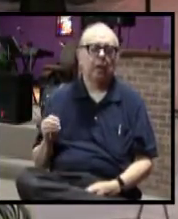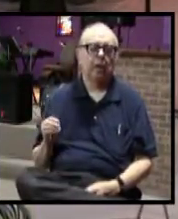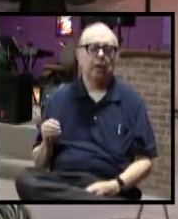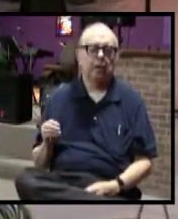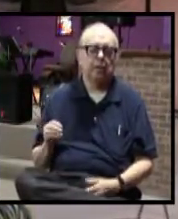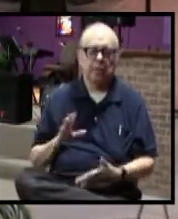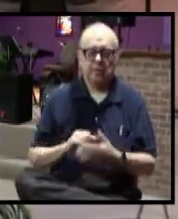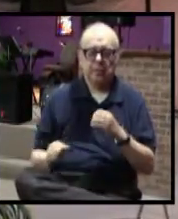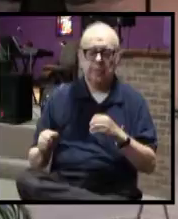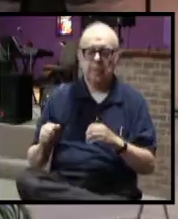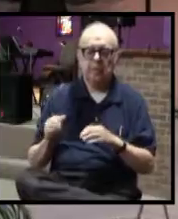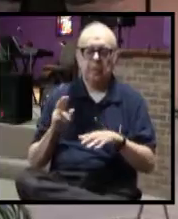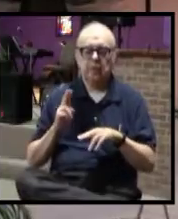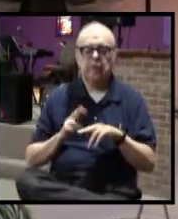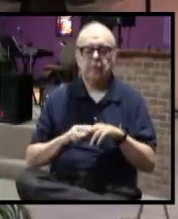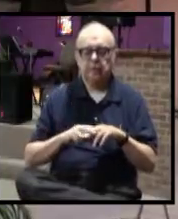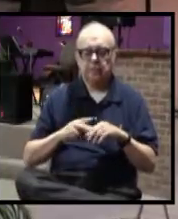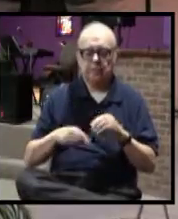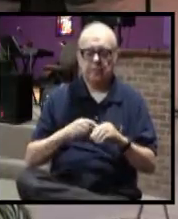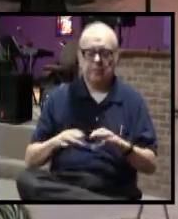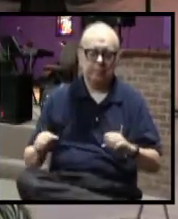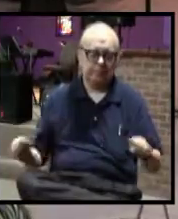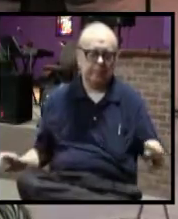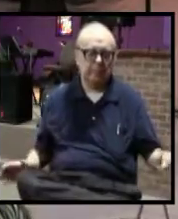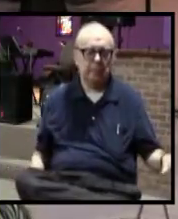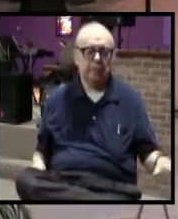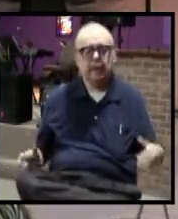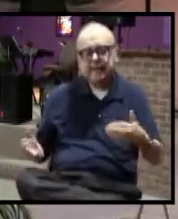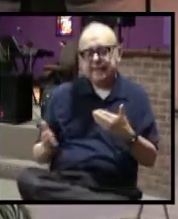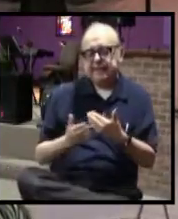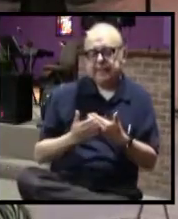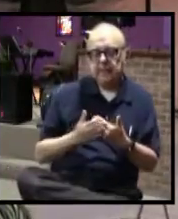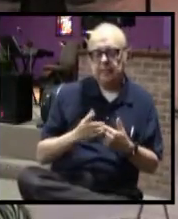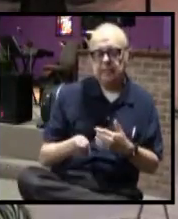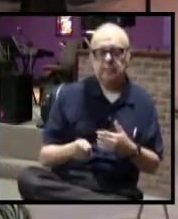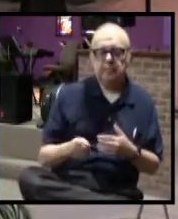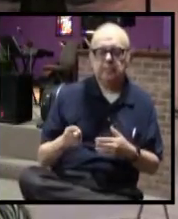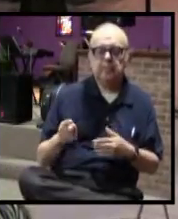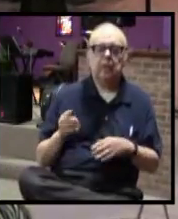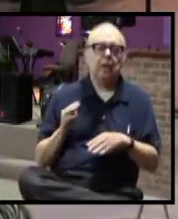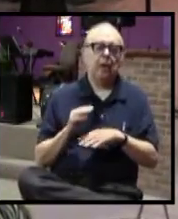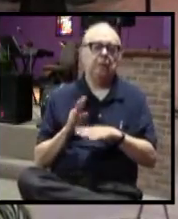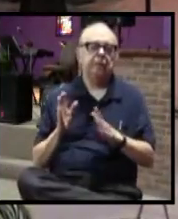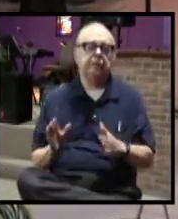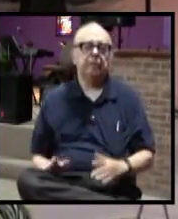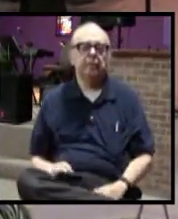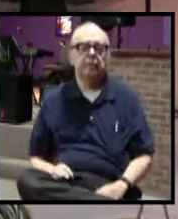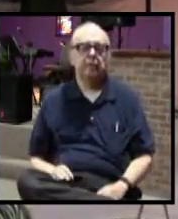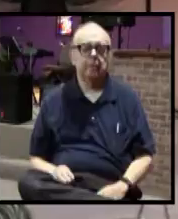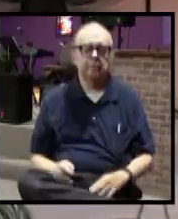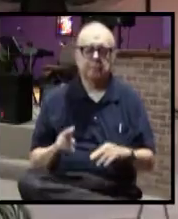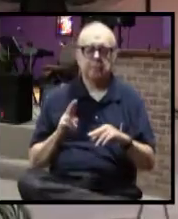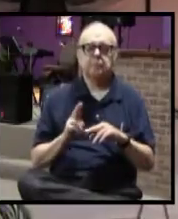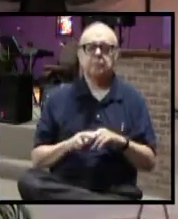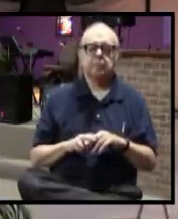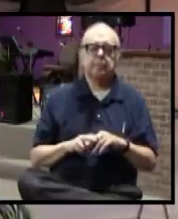And they took up the stools around him. So here he is, a minister,